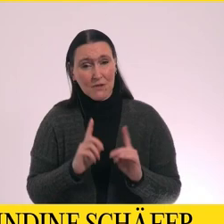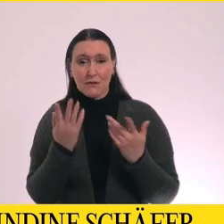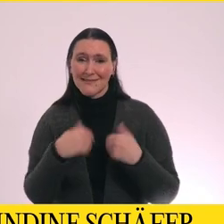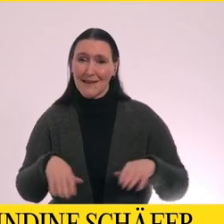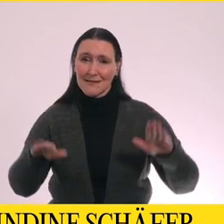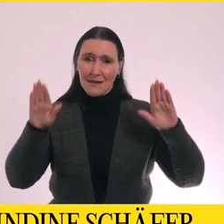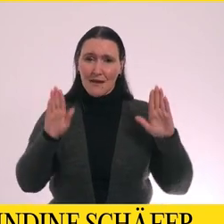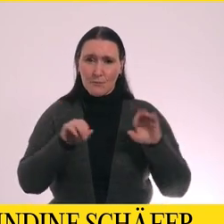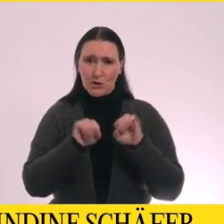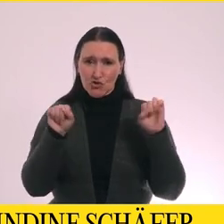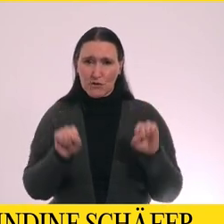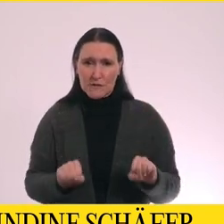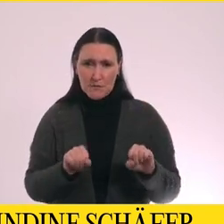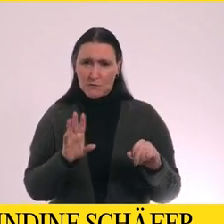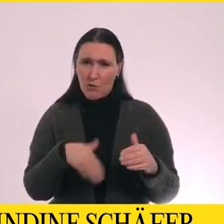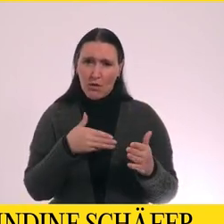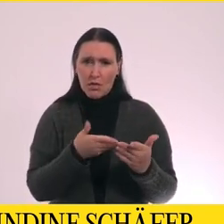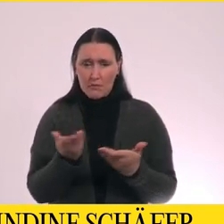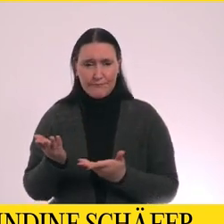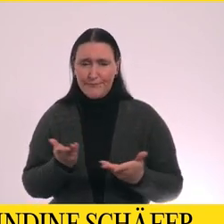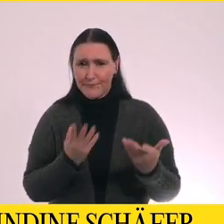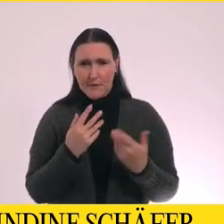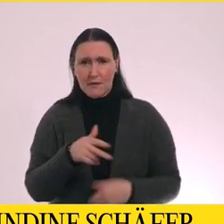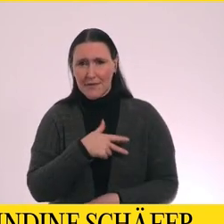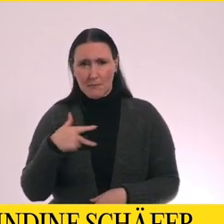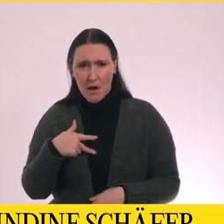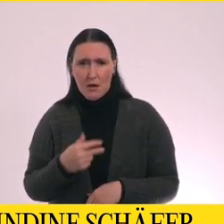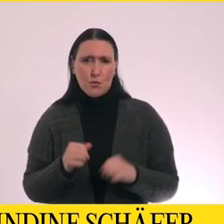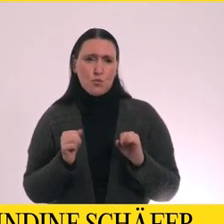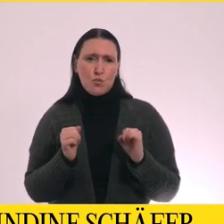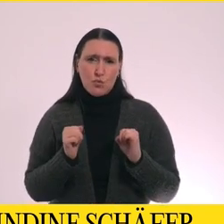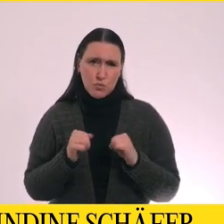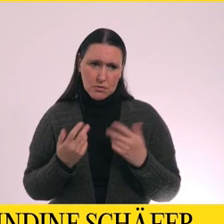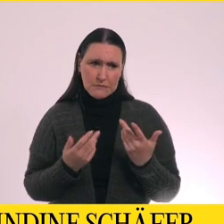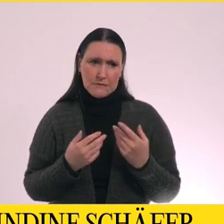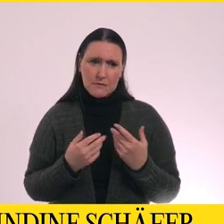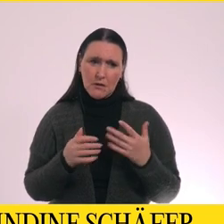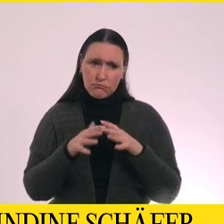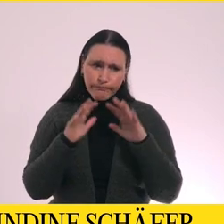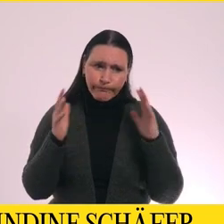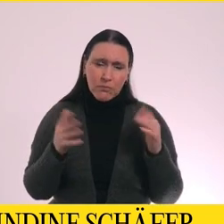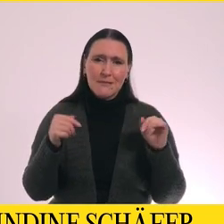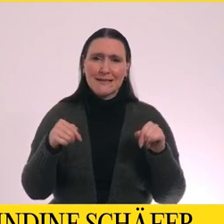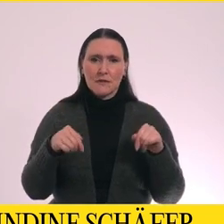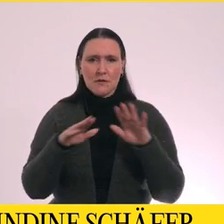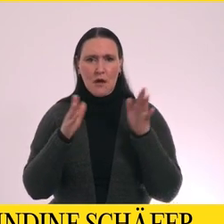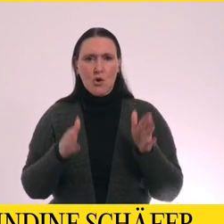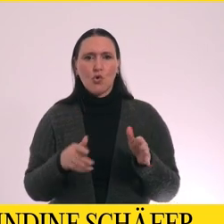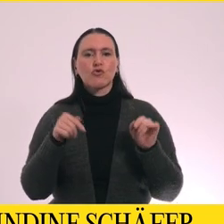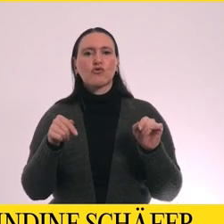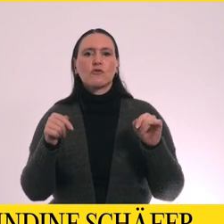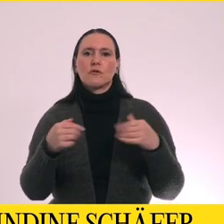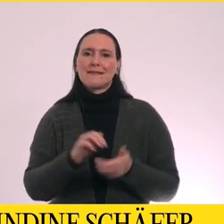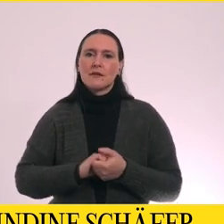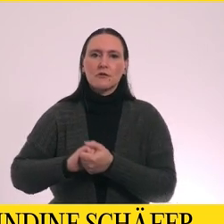immense. But this house is creating a social frame where it is possible to